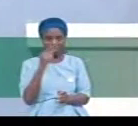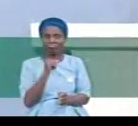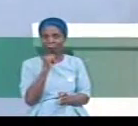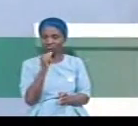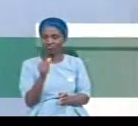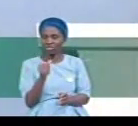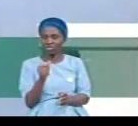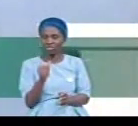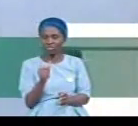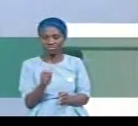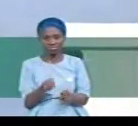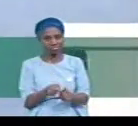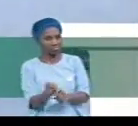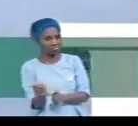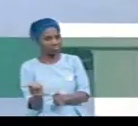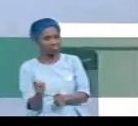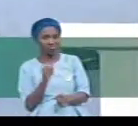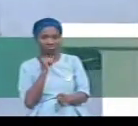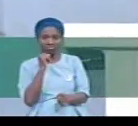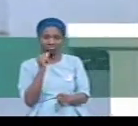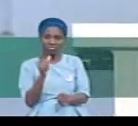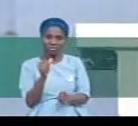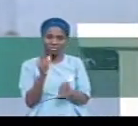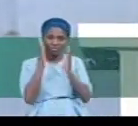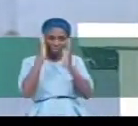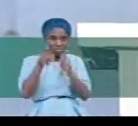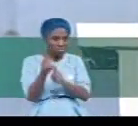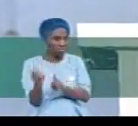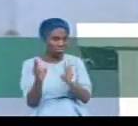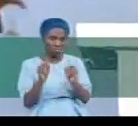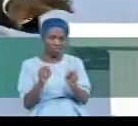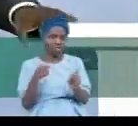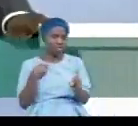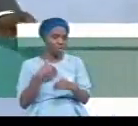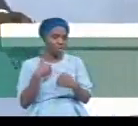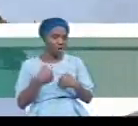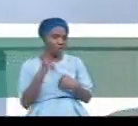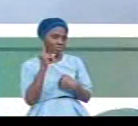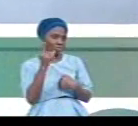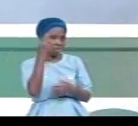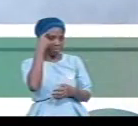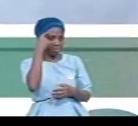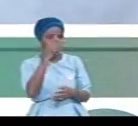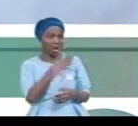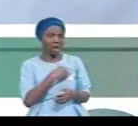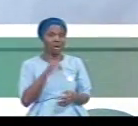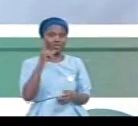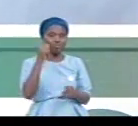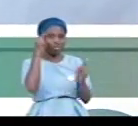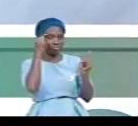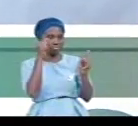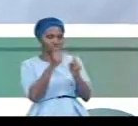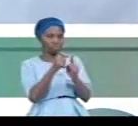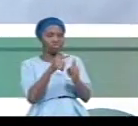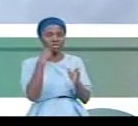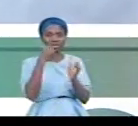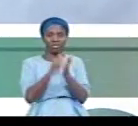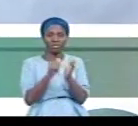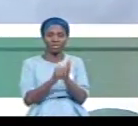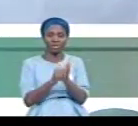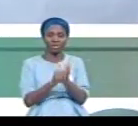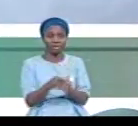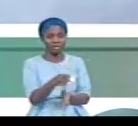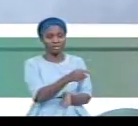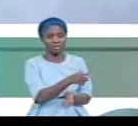not distracted. We have one mind. And one pursuit. It says that they